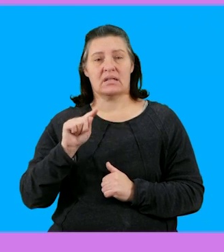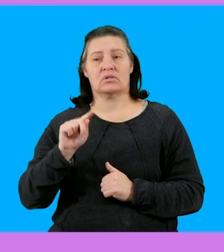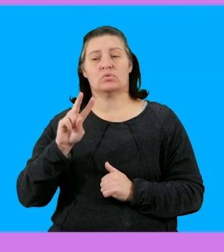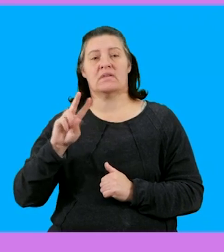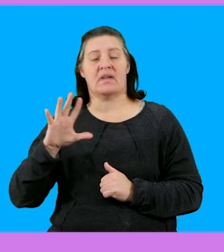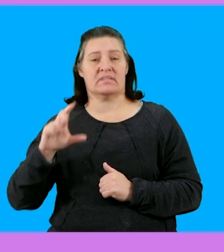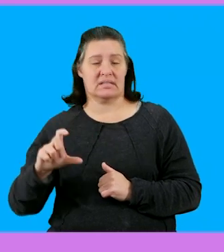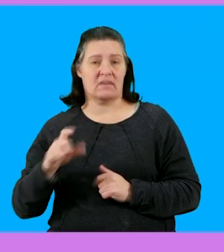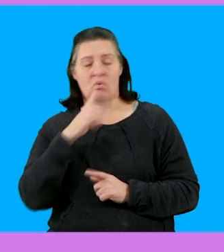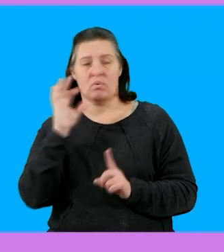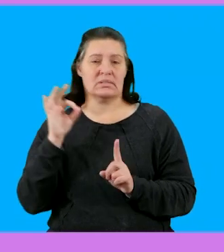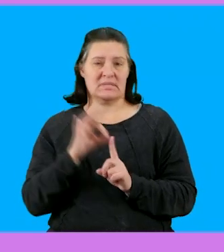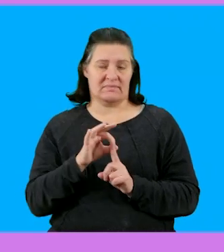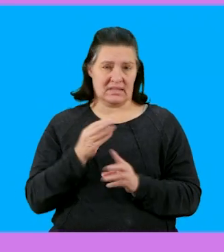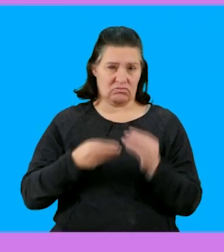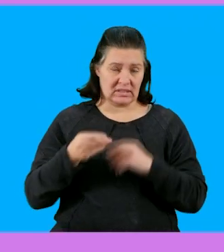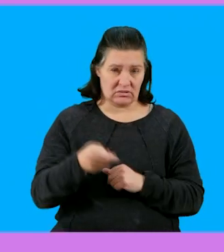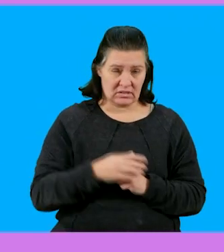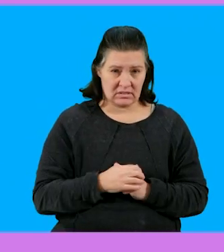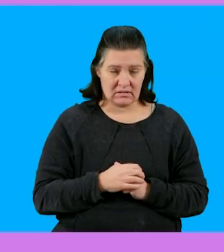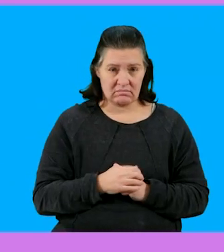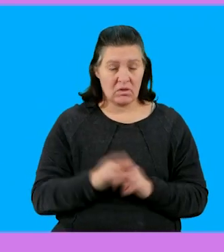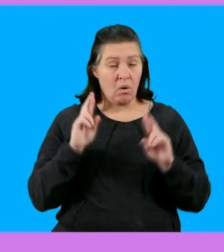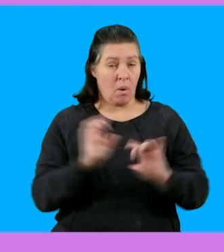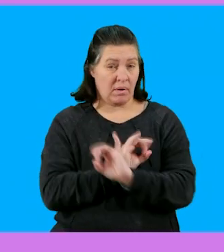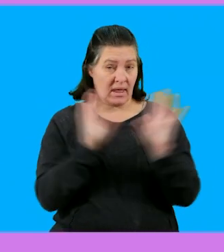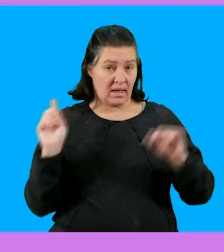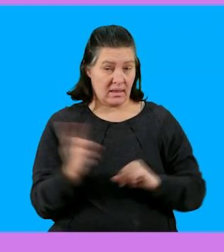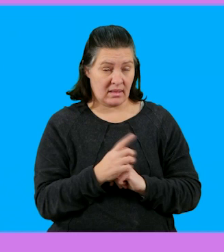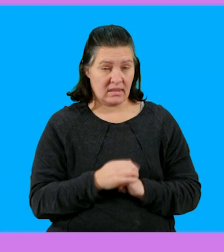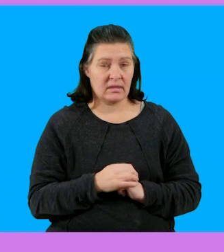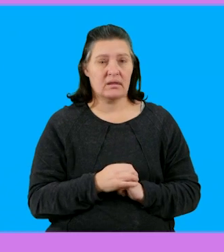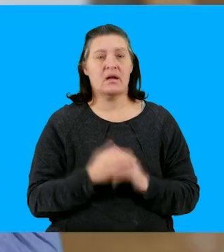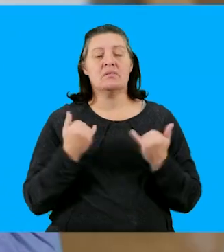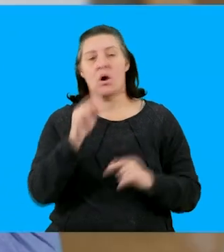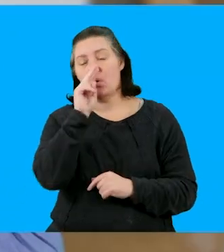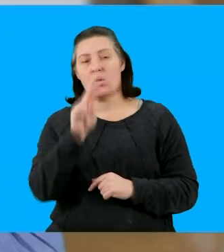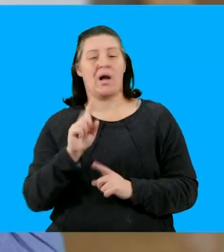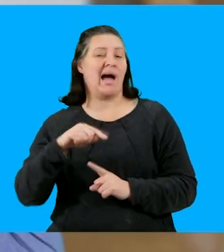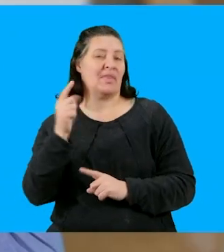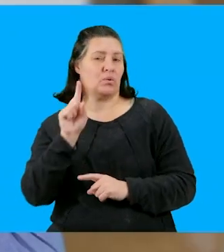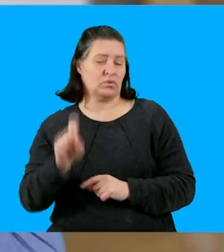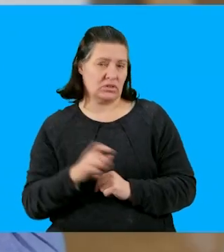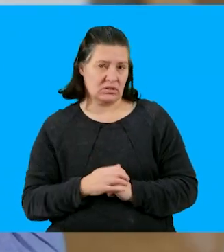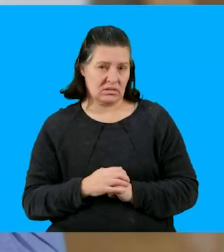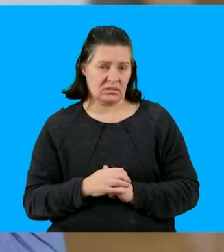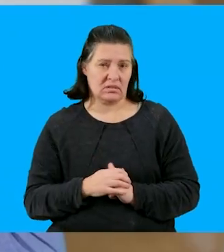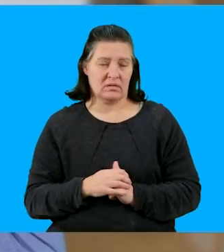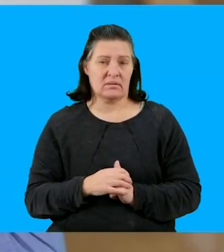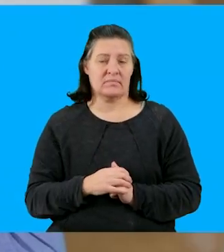Rand 25 cents for this specific transaction. Guys, I hope that's clear to all of you. Let us look at another